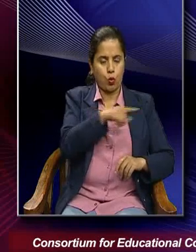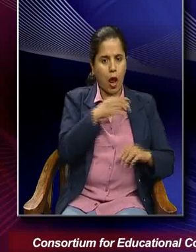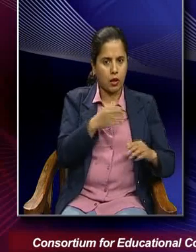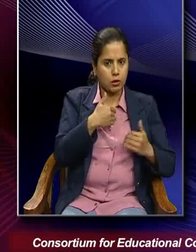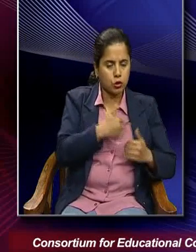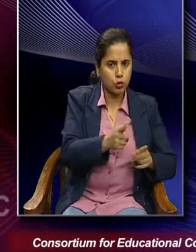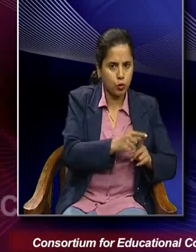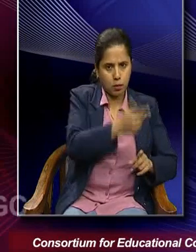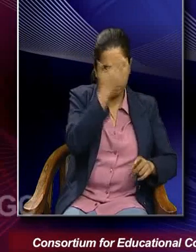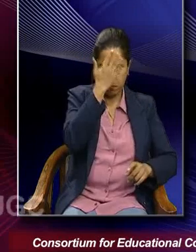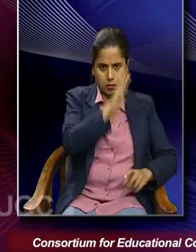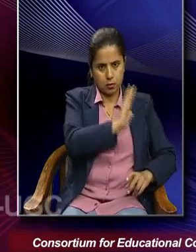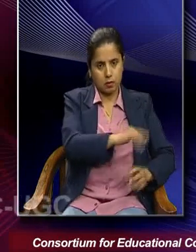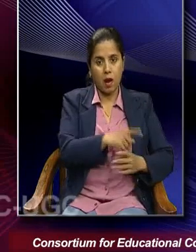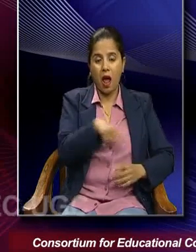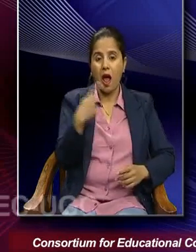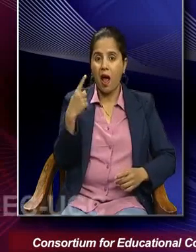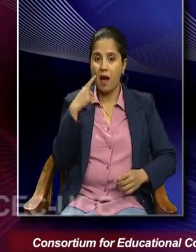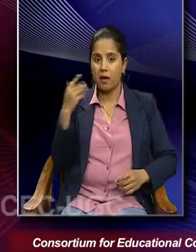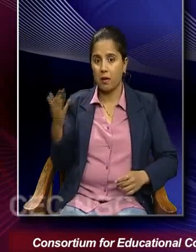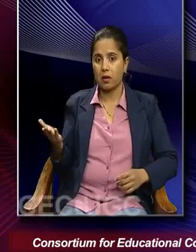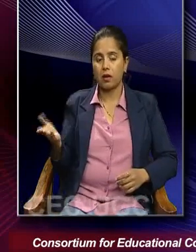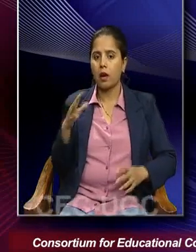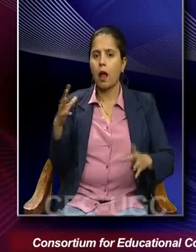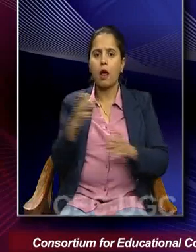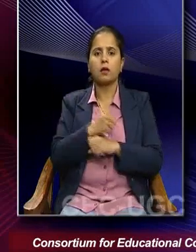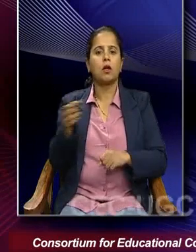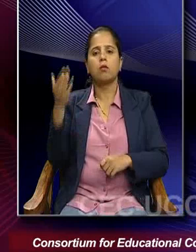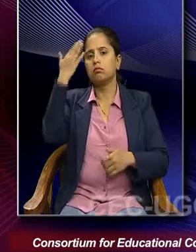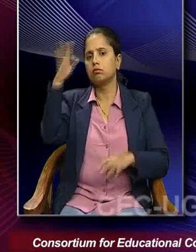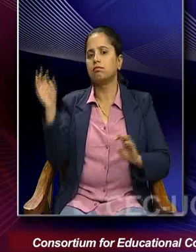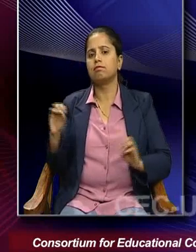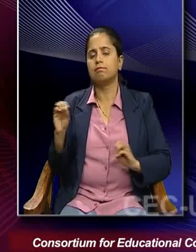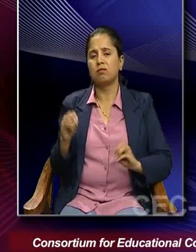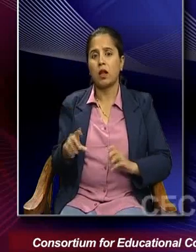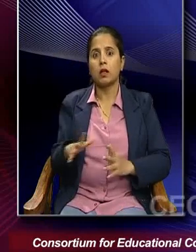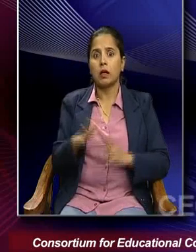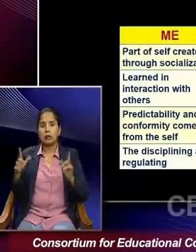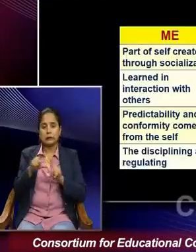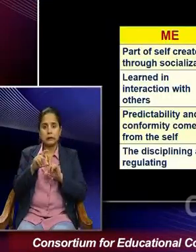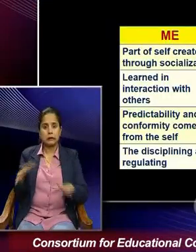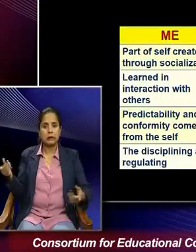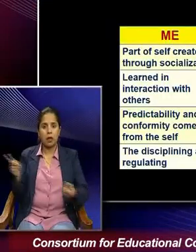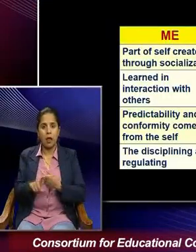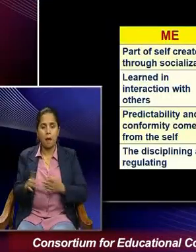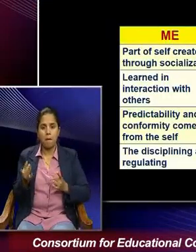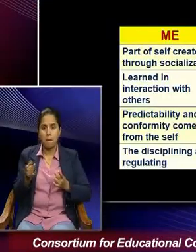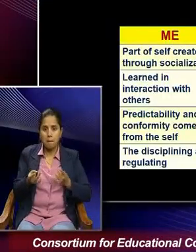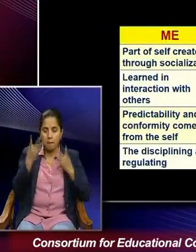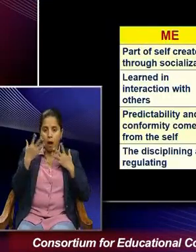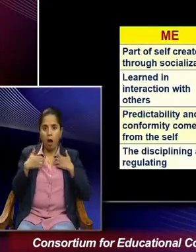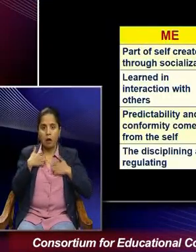develops. Now, when we look into Mead's concept, we have talked about self, we need to understand